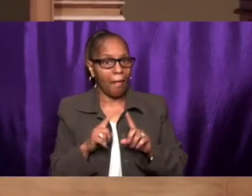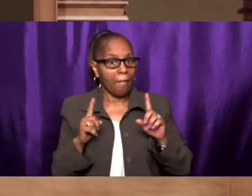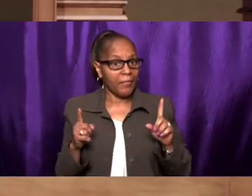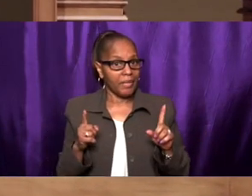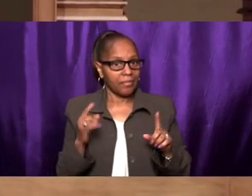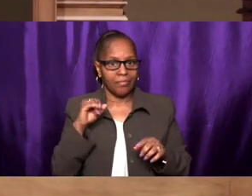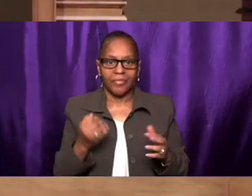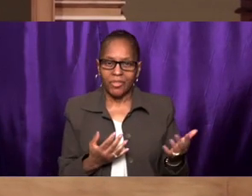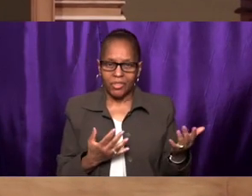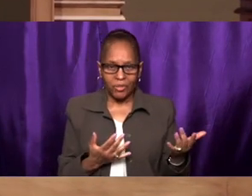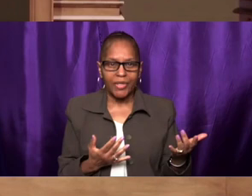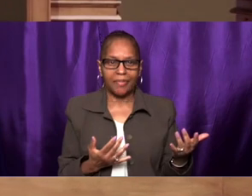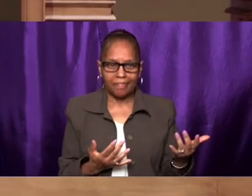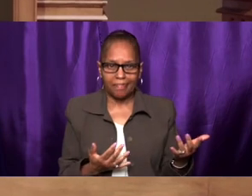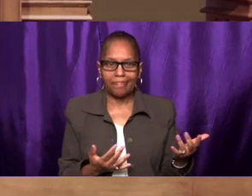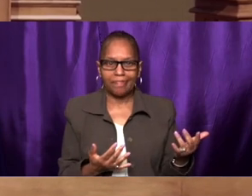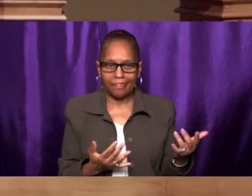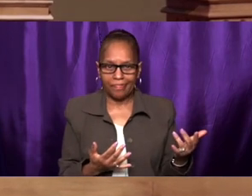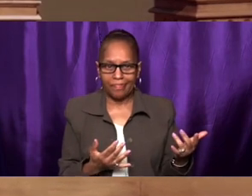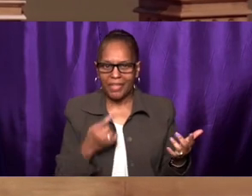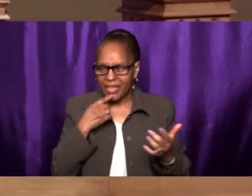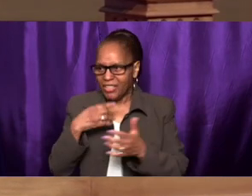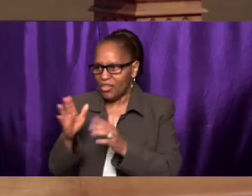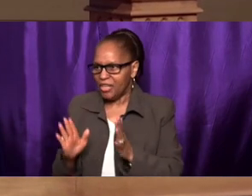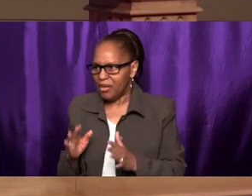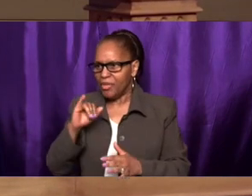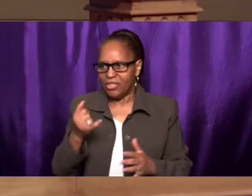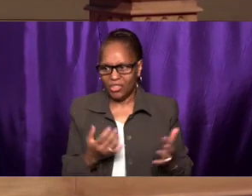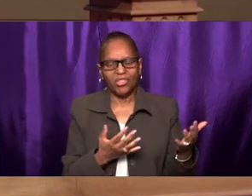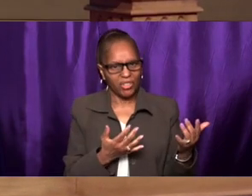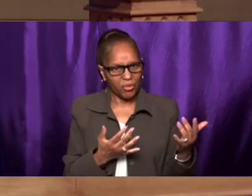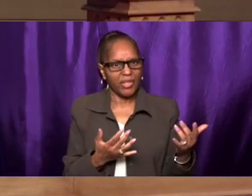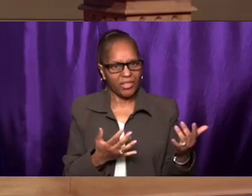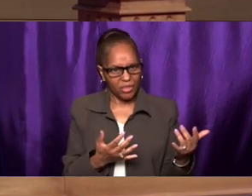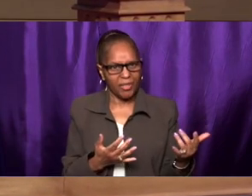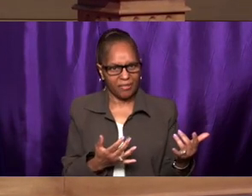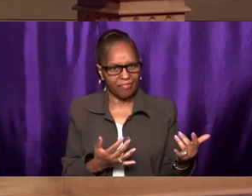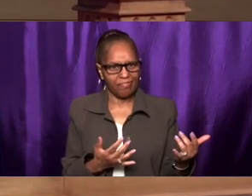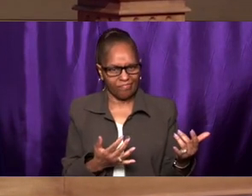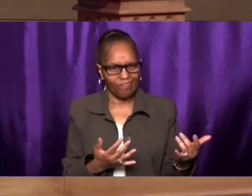But just wait a while. Tell your neighbor, just wait a while, wait a while.